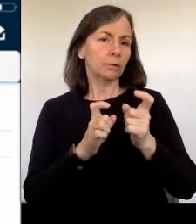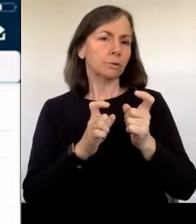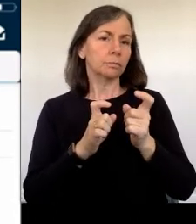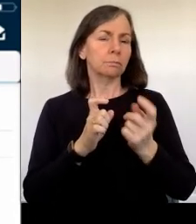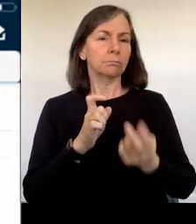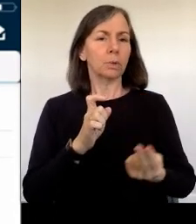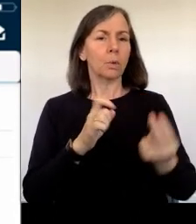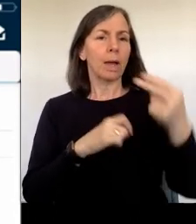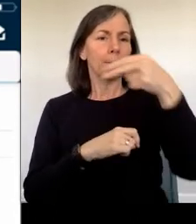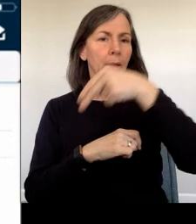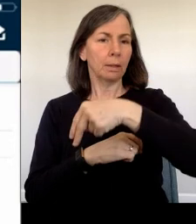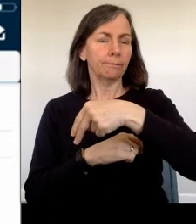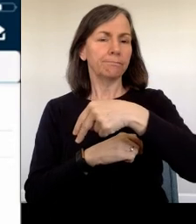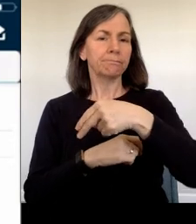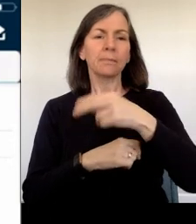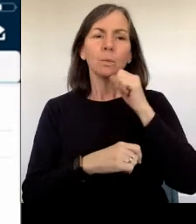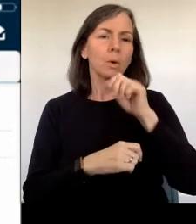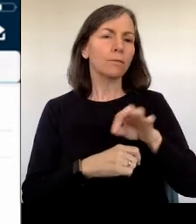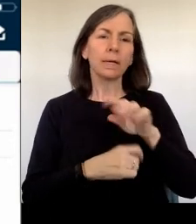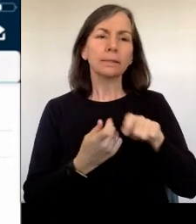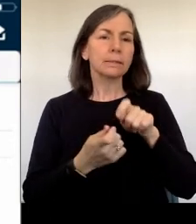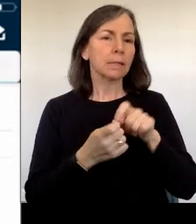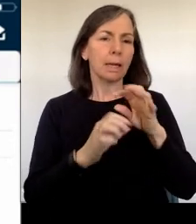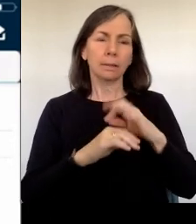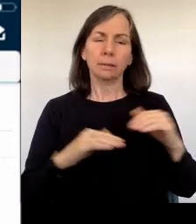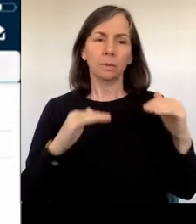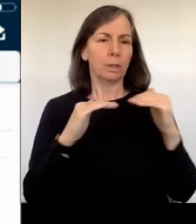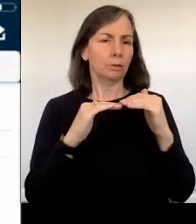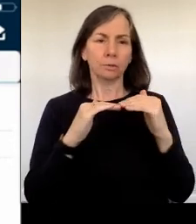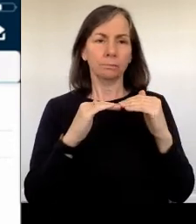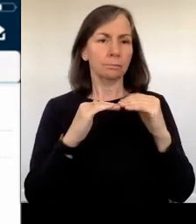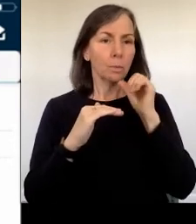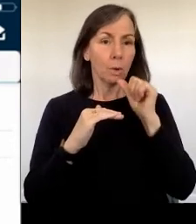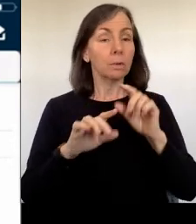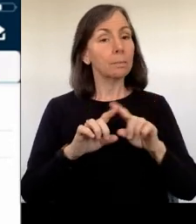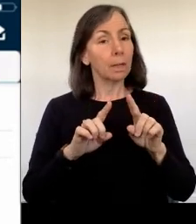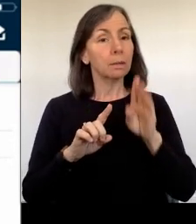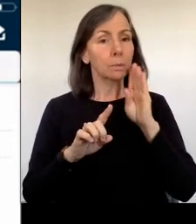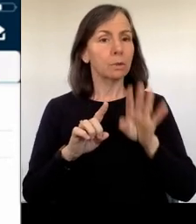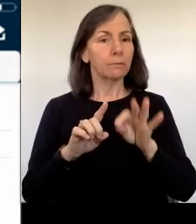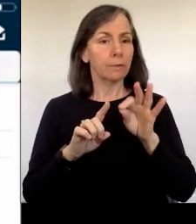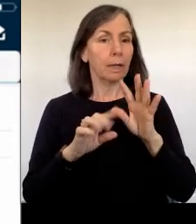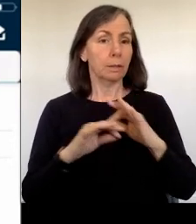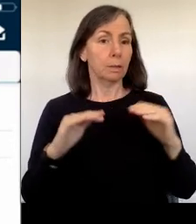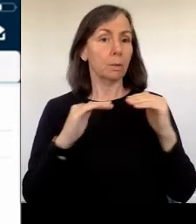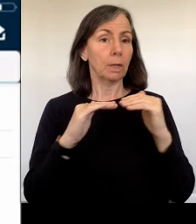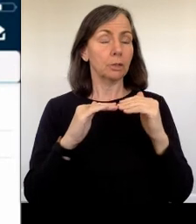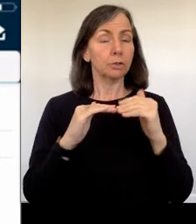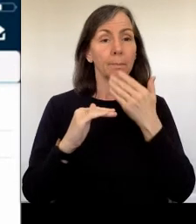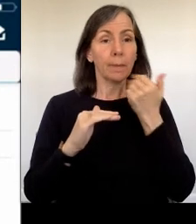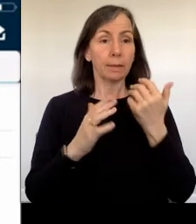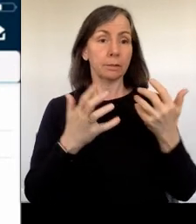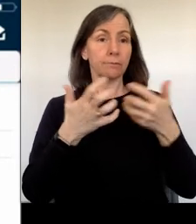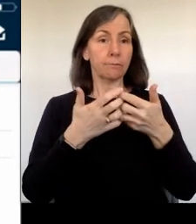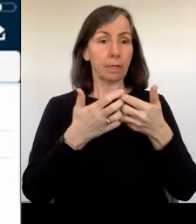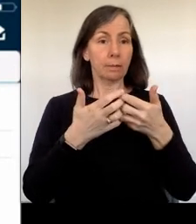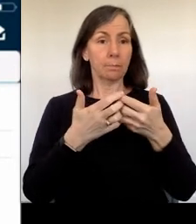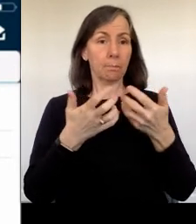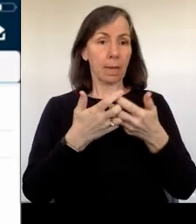So we're not going to find an exact equation, but we're going to find an equation that's the best fit for